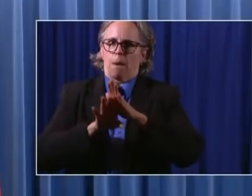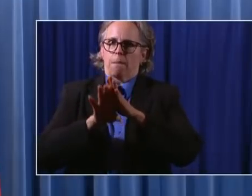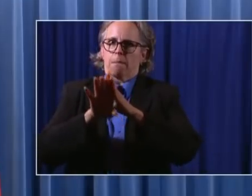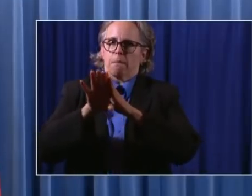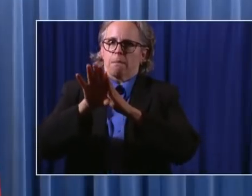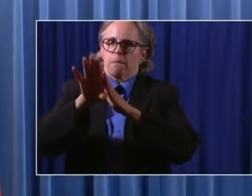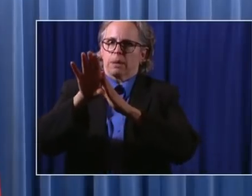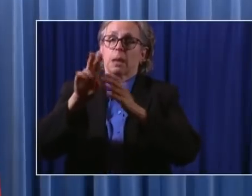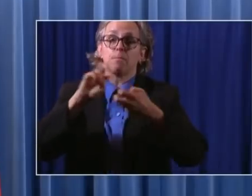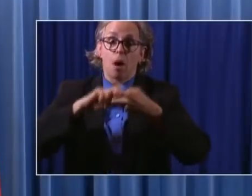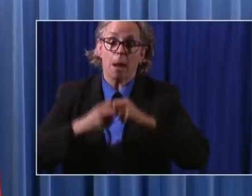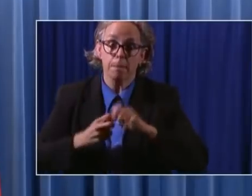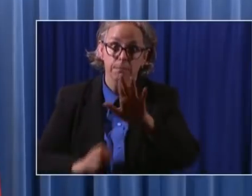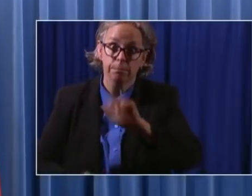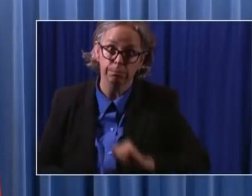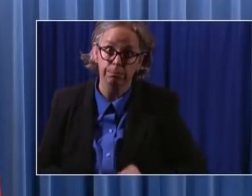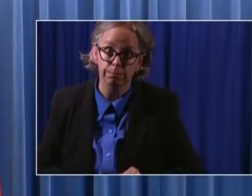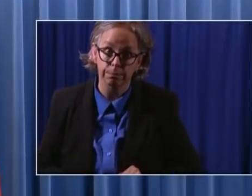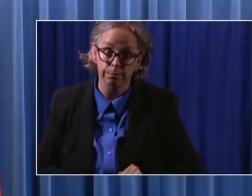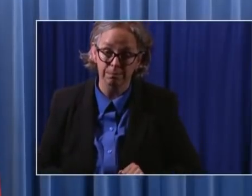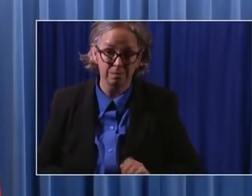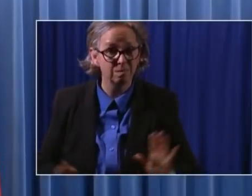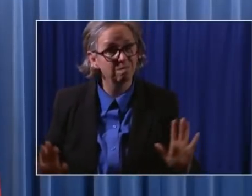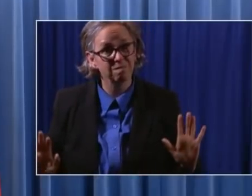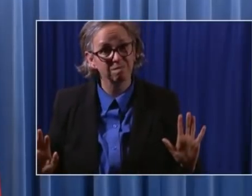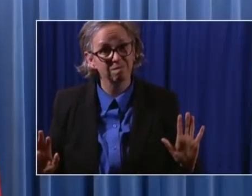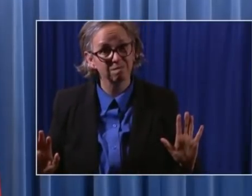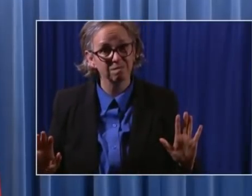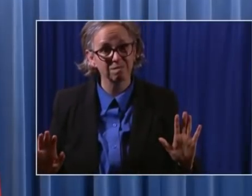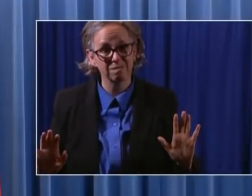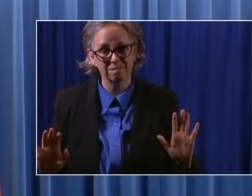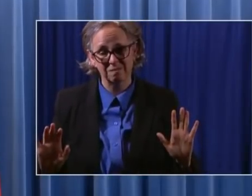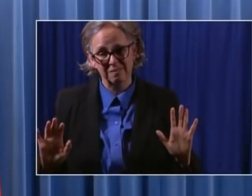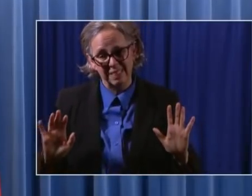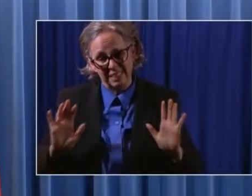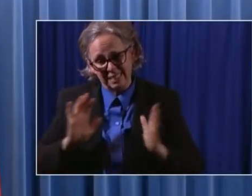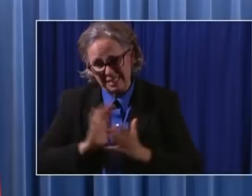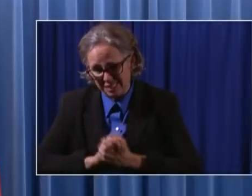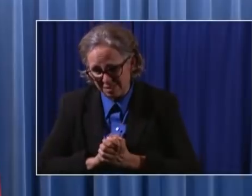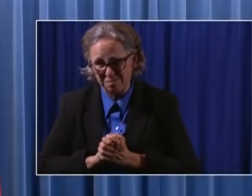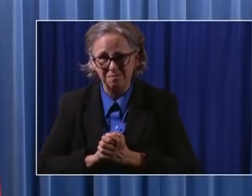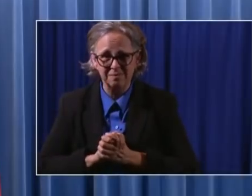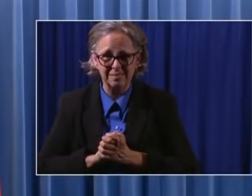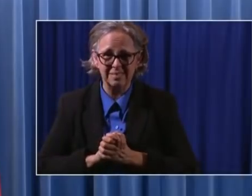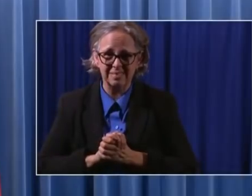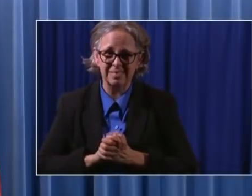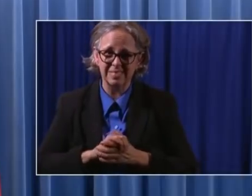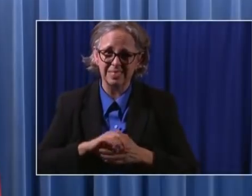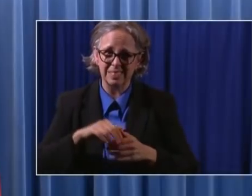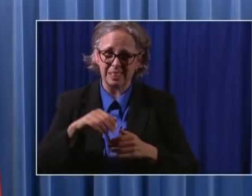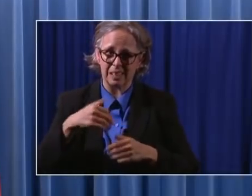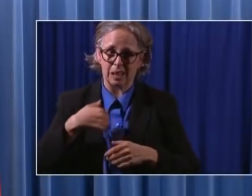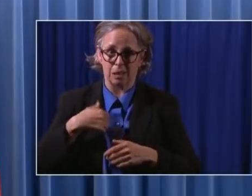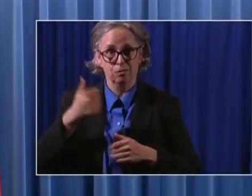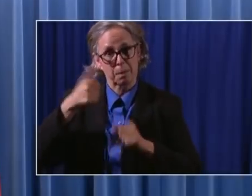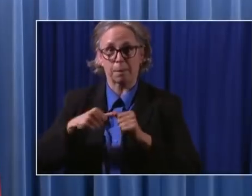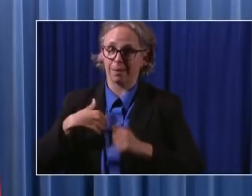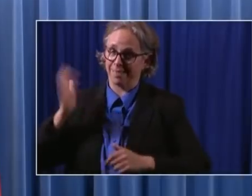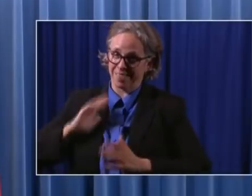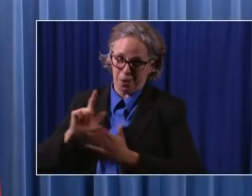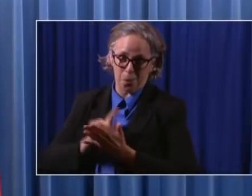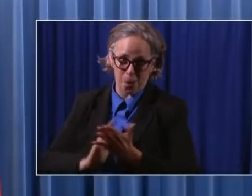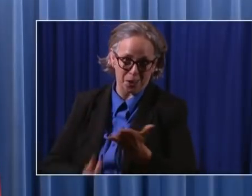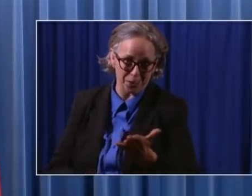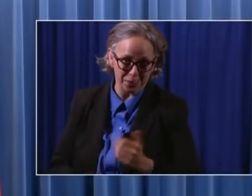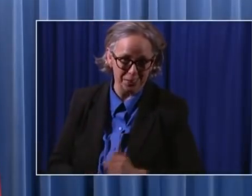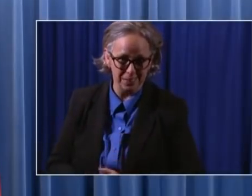direction. So it was, as a former prosecutor, I guess it was my argument